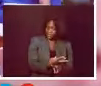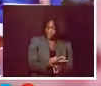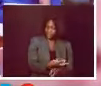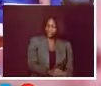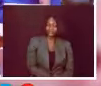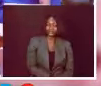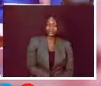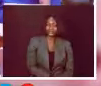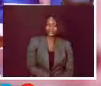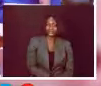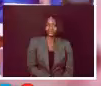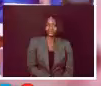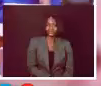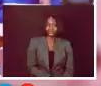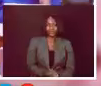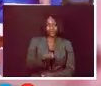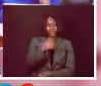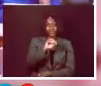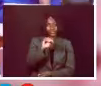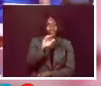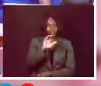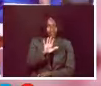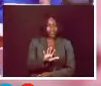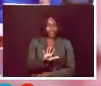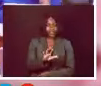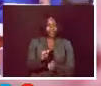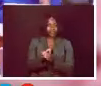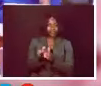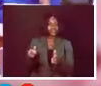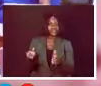the 0.05, which is that of the majority,